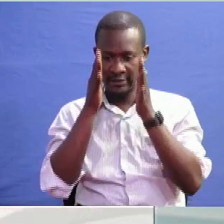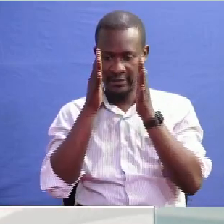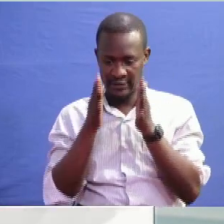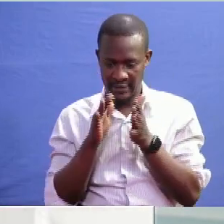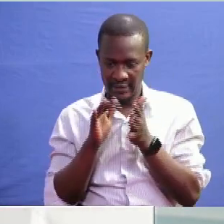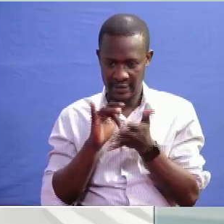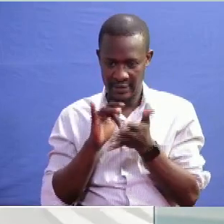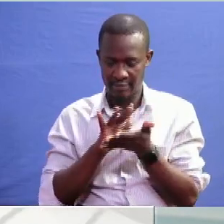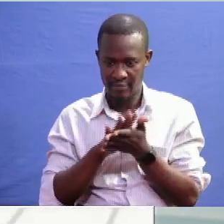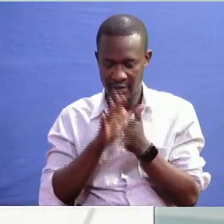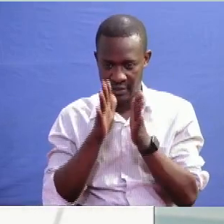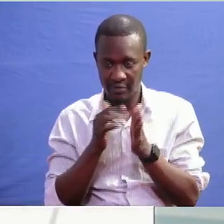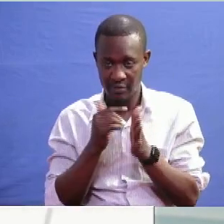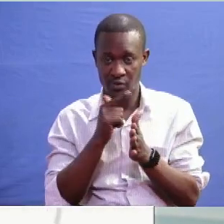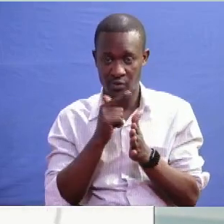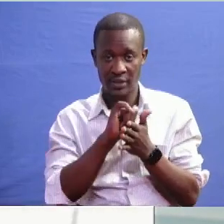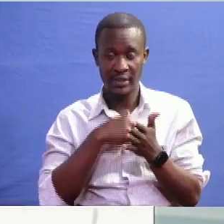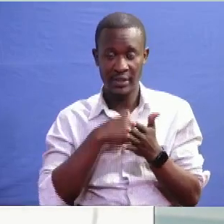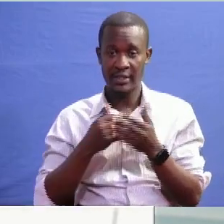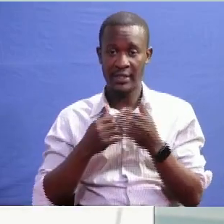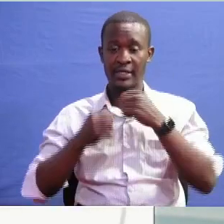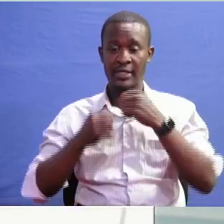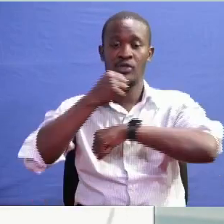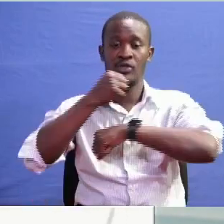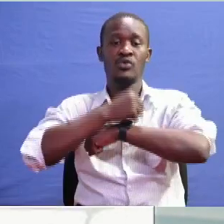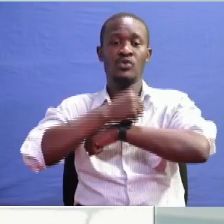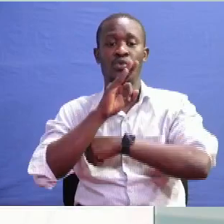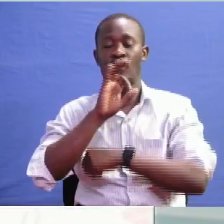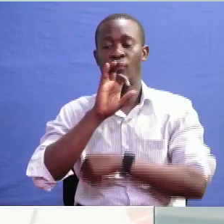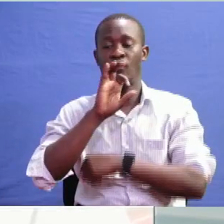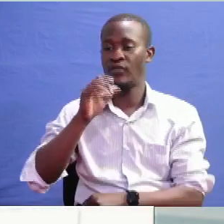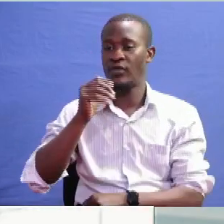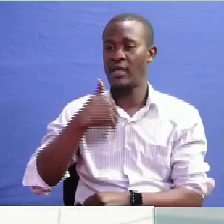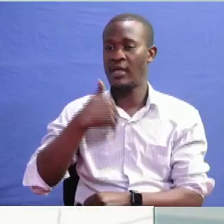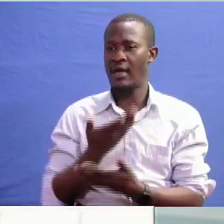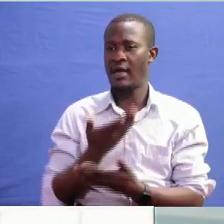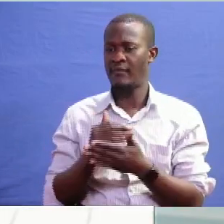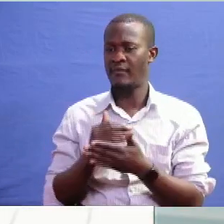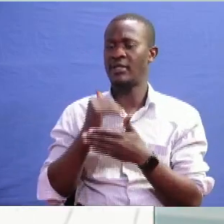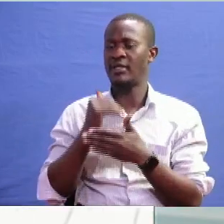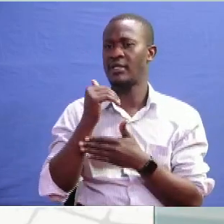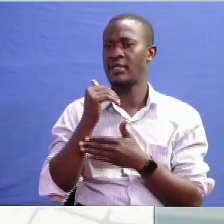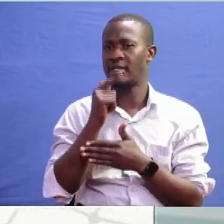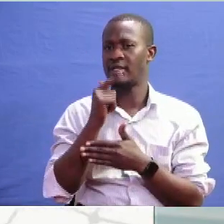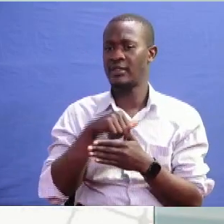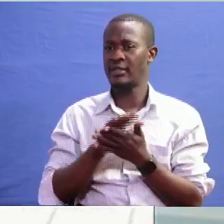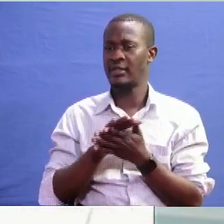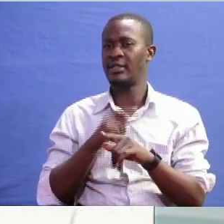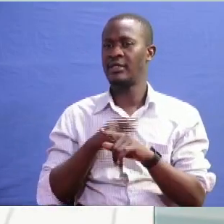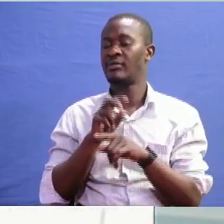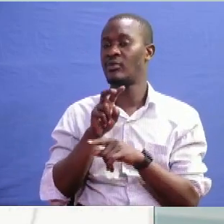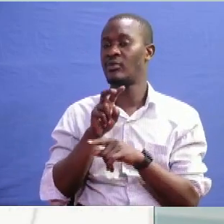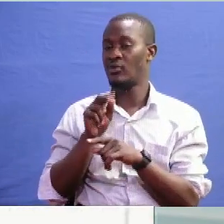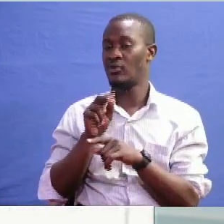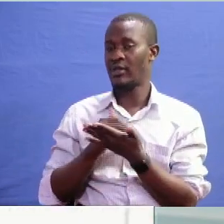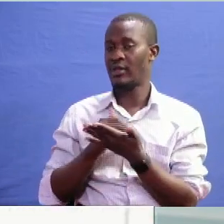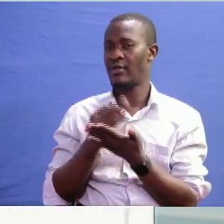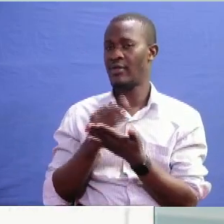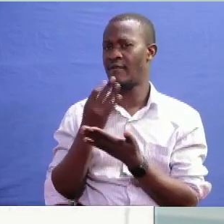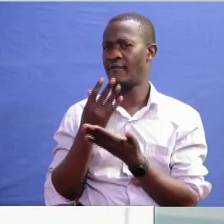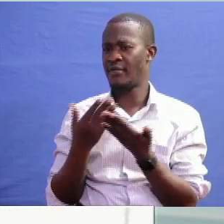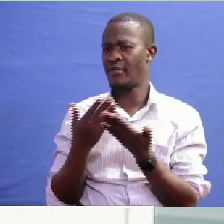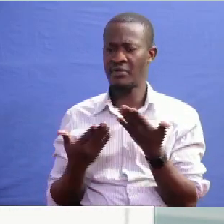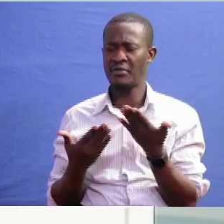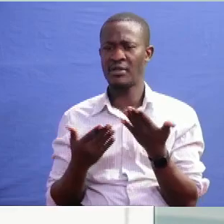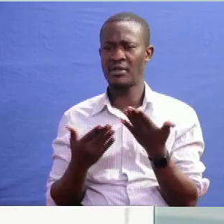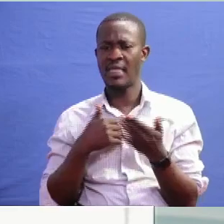because you mentioned that school fees has not been increased, but I can tell you, when you look at the fee structure, of course,